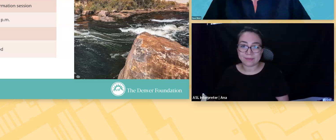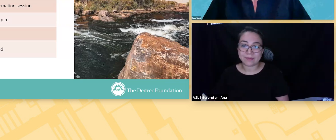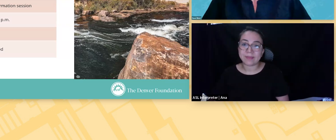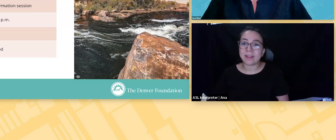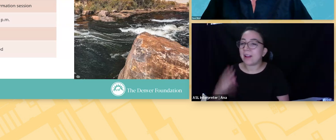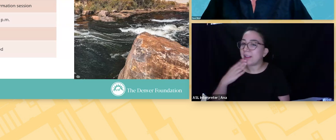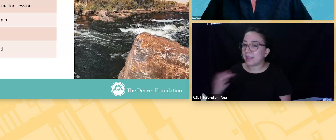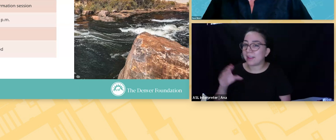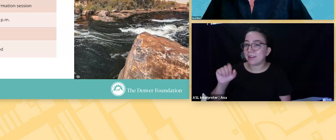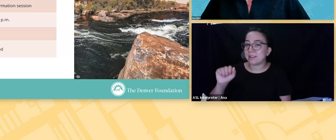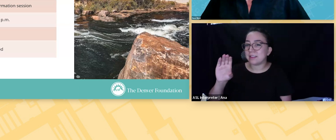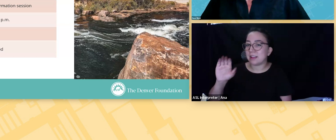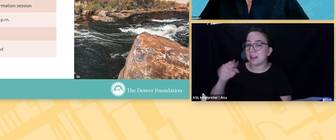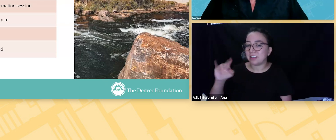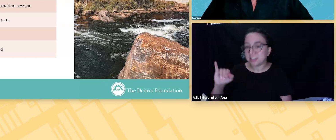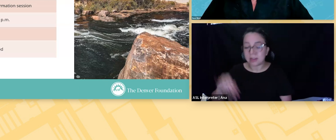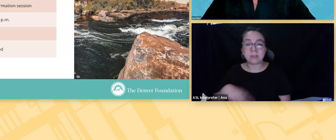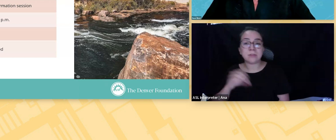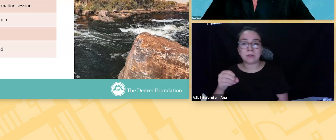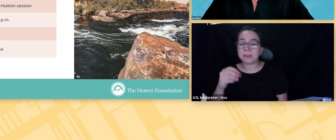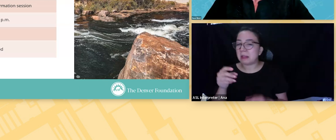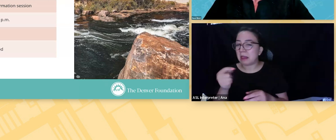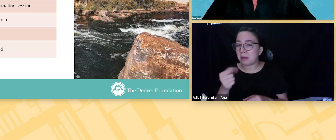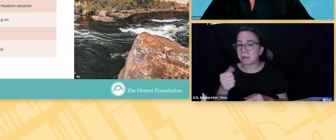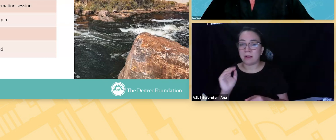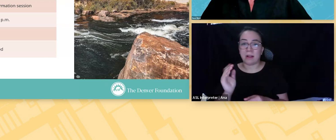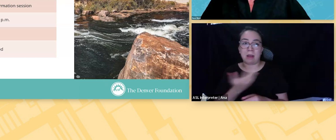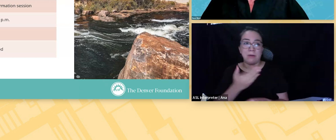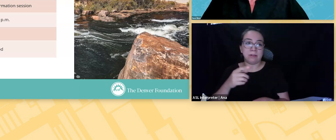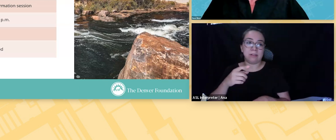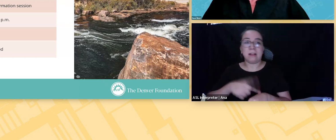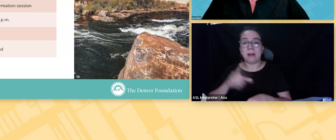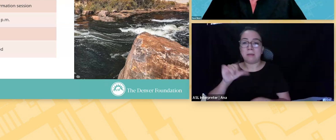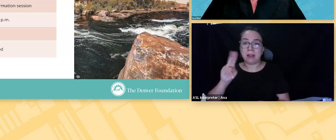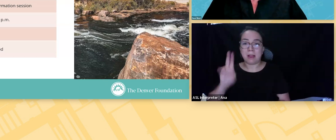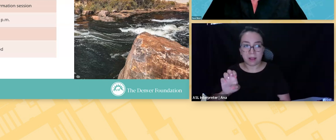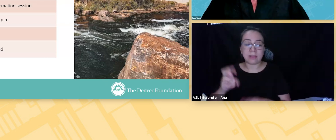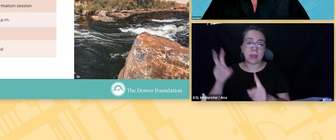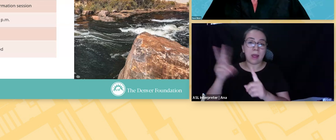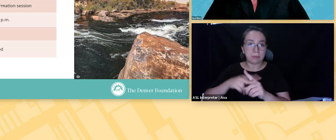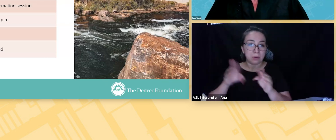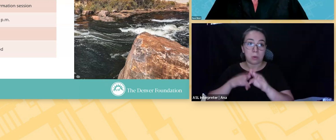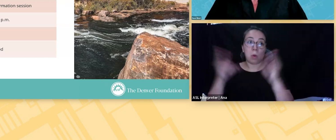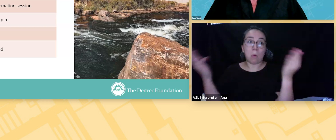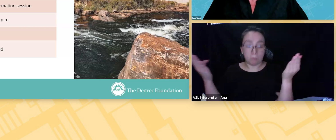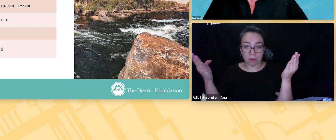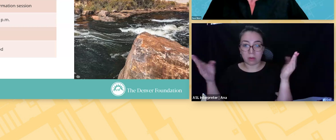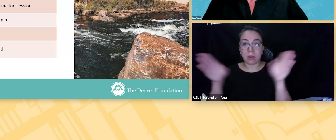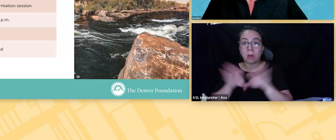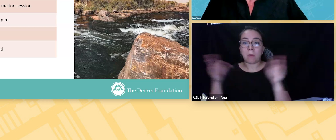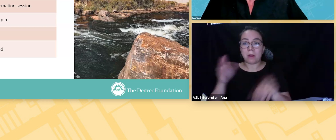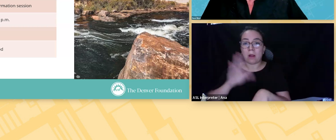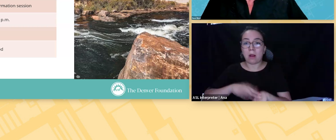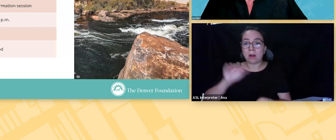Great, thanks, Sachi. So just a little bit on our timeline. The application is open. It opened up on